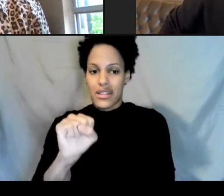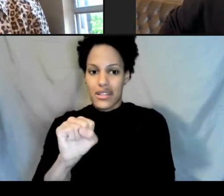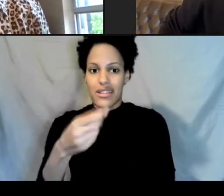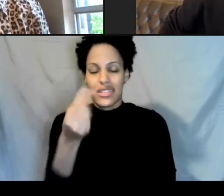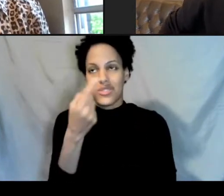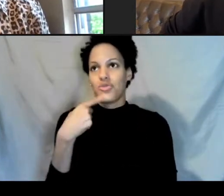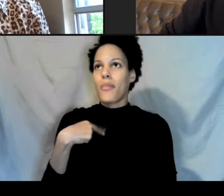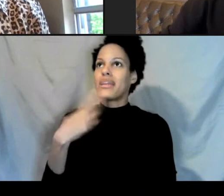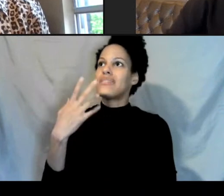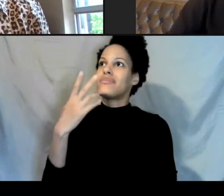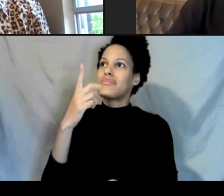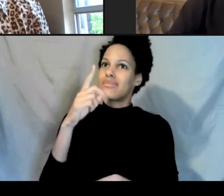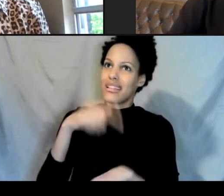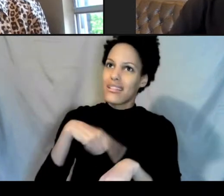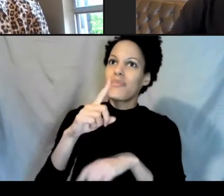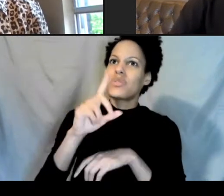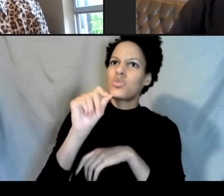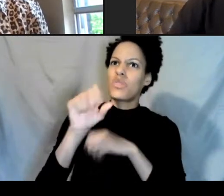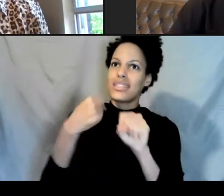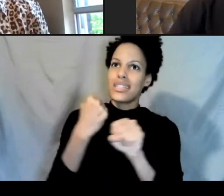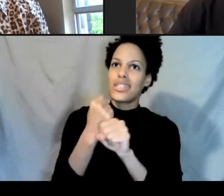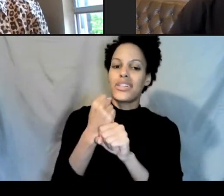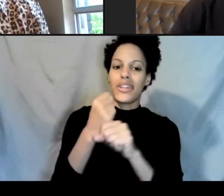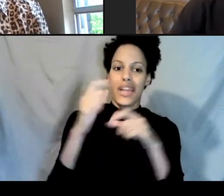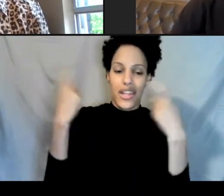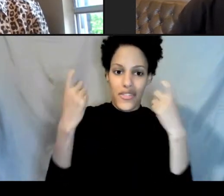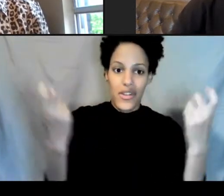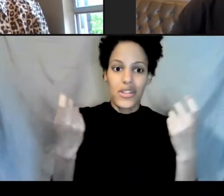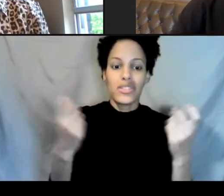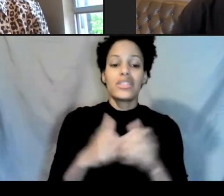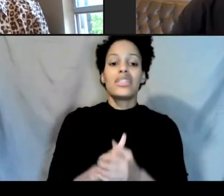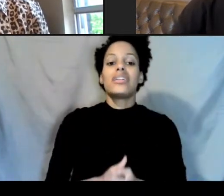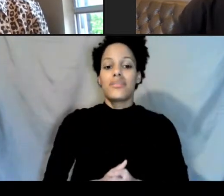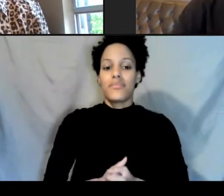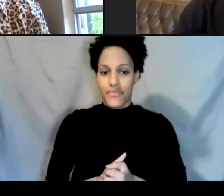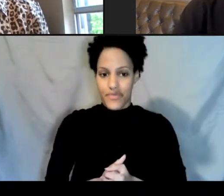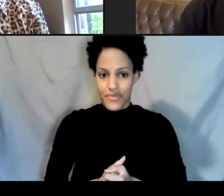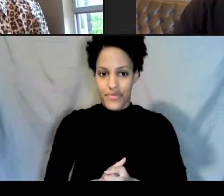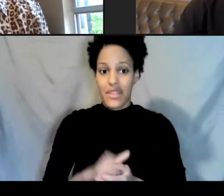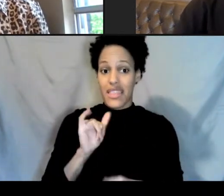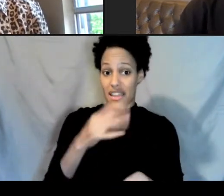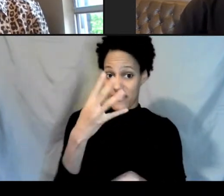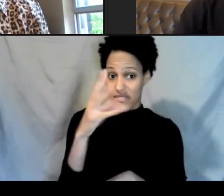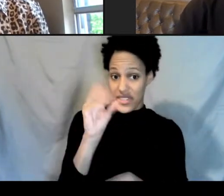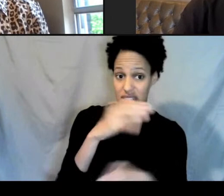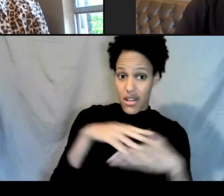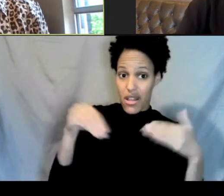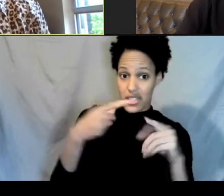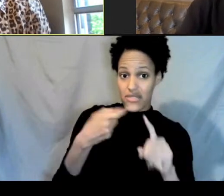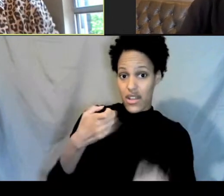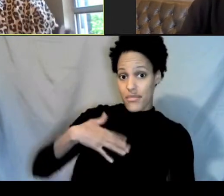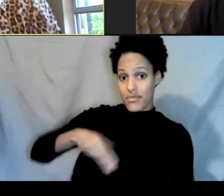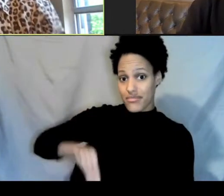y'all went to the Joyce. Mhm. And he said that 50 came from his pocket. Okay.